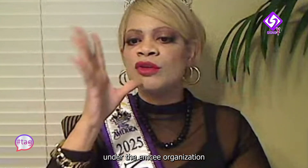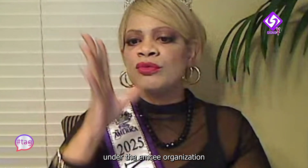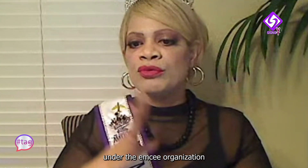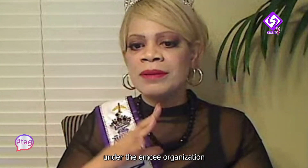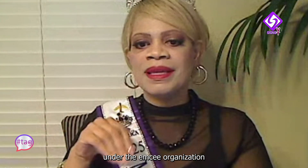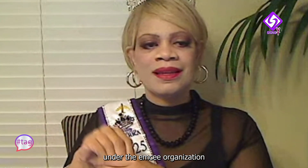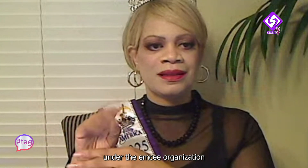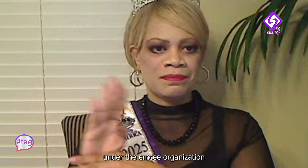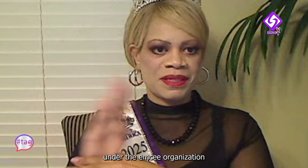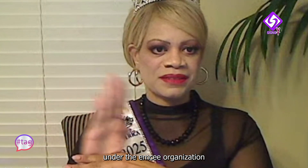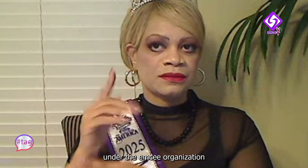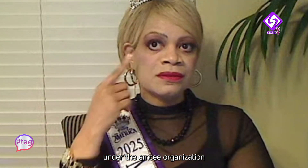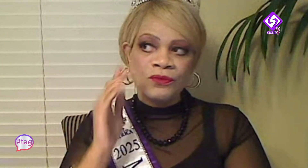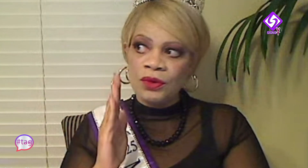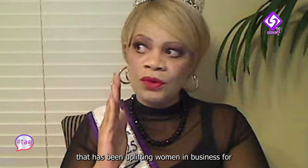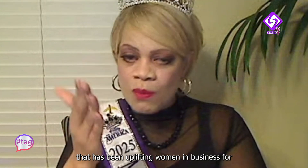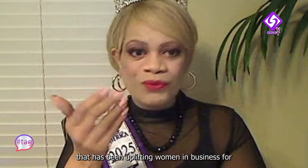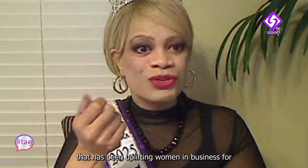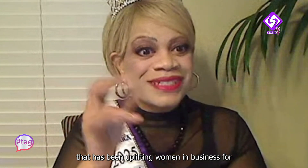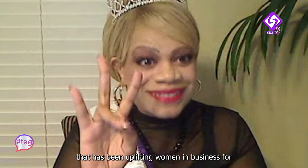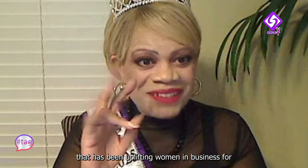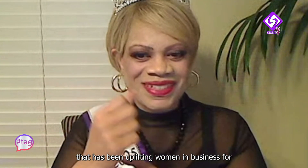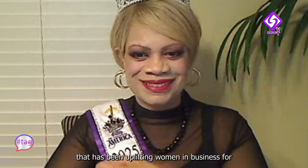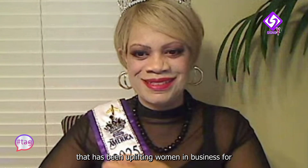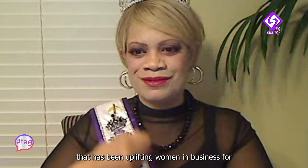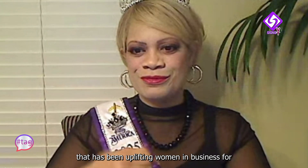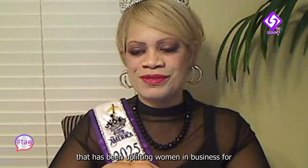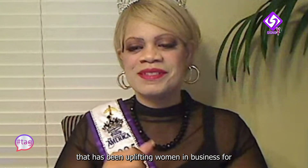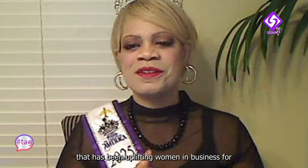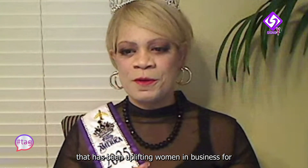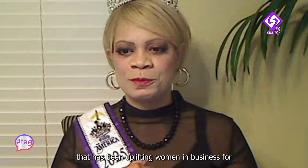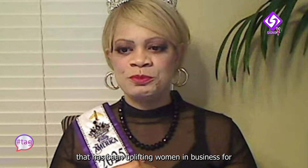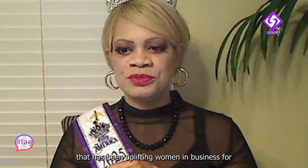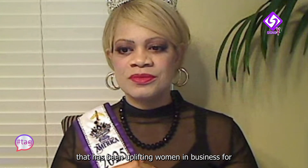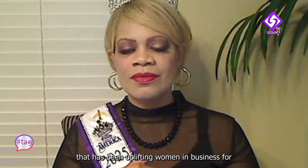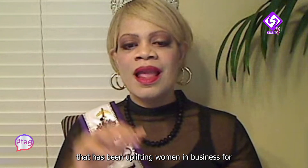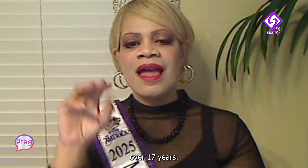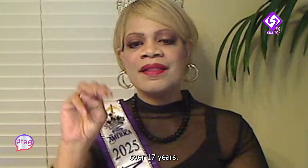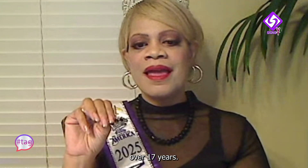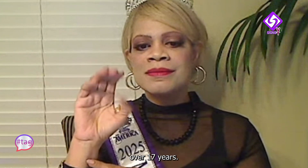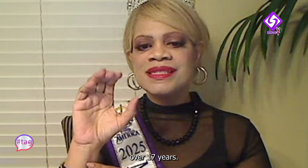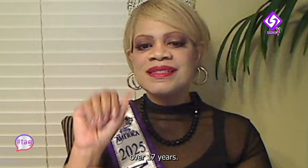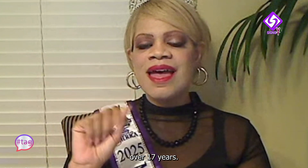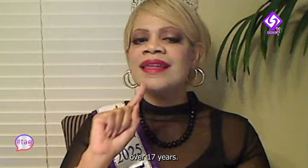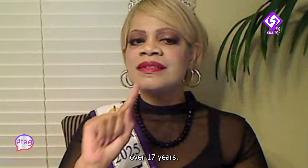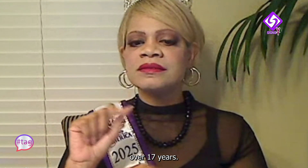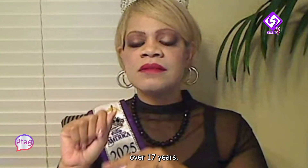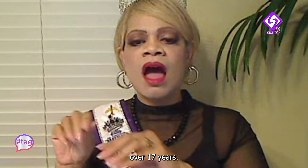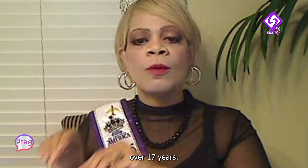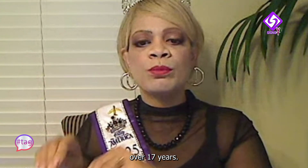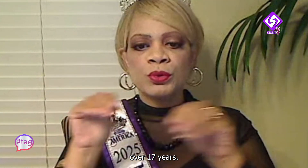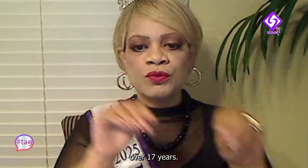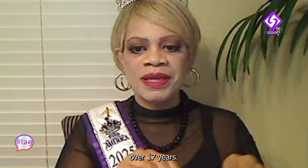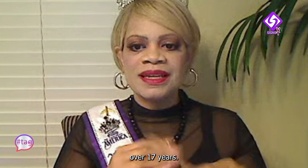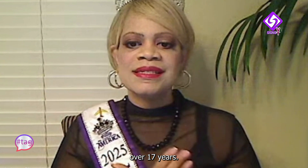Under the MCA organization that has been uplifting women in business for over 17